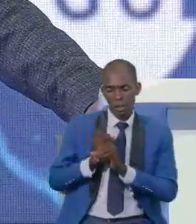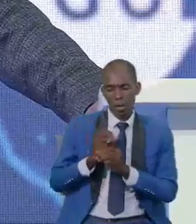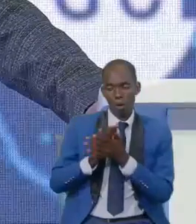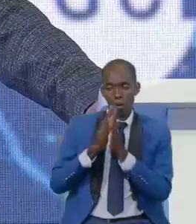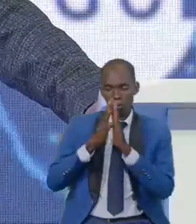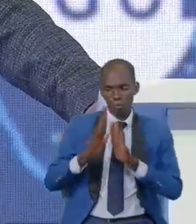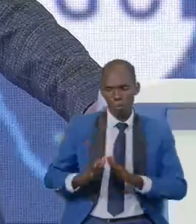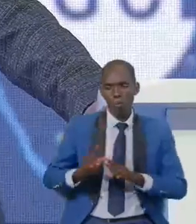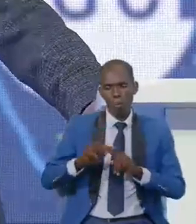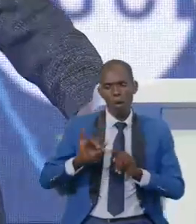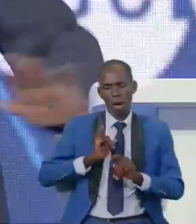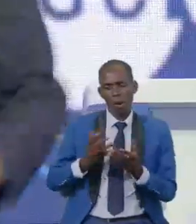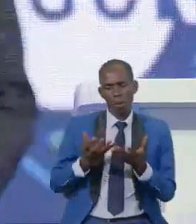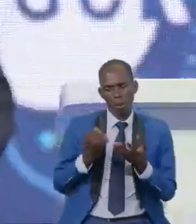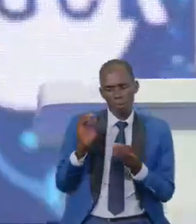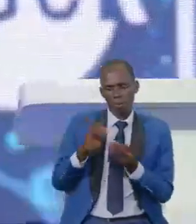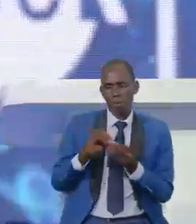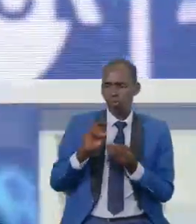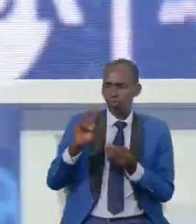purity.